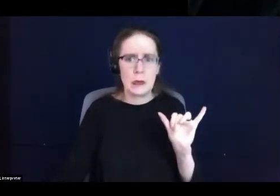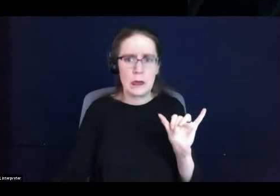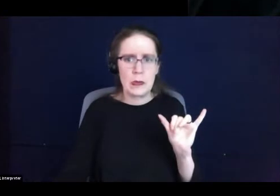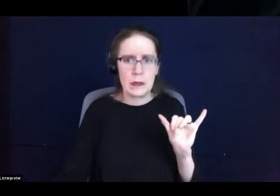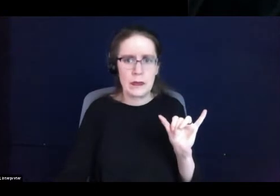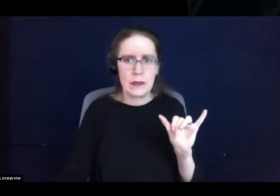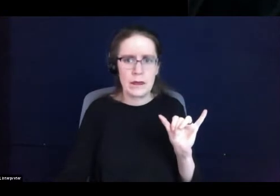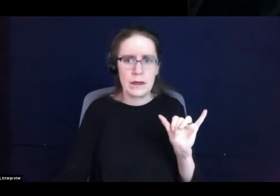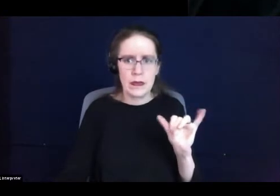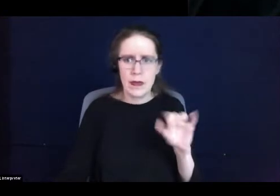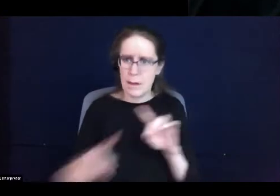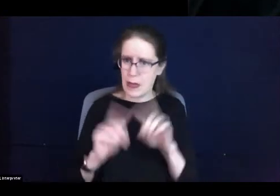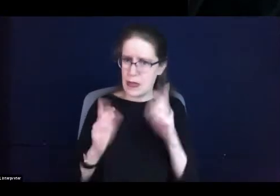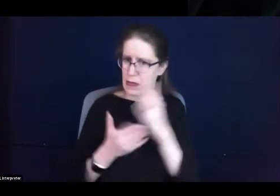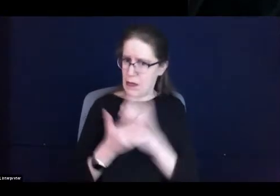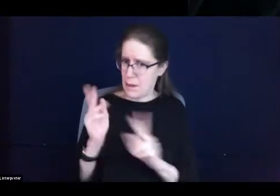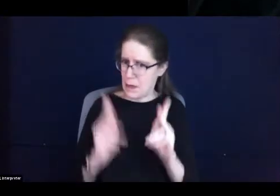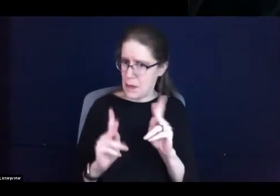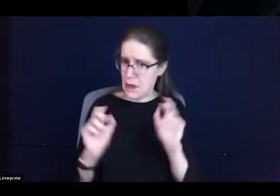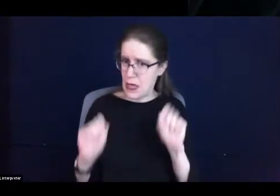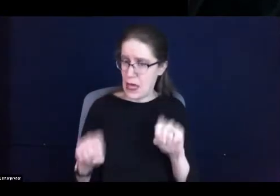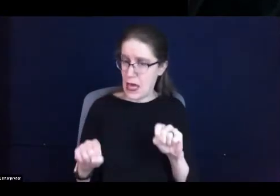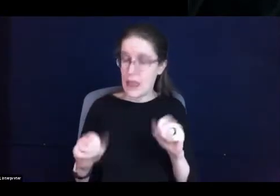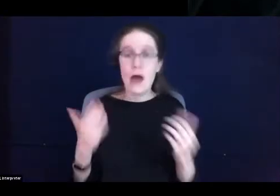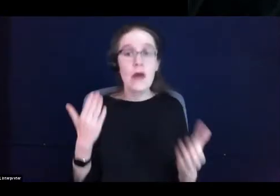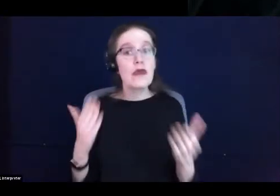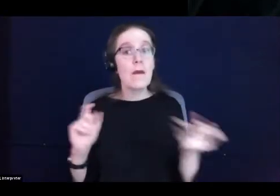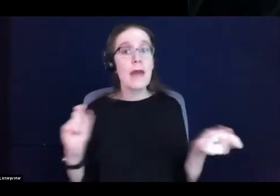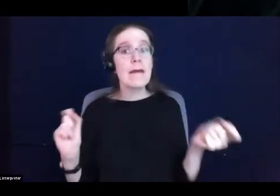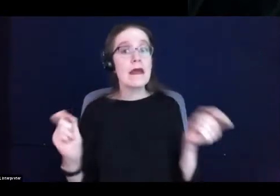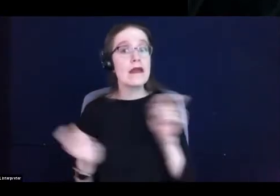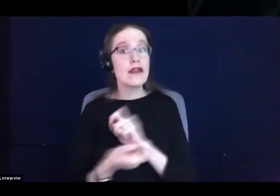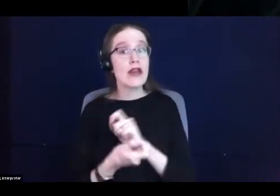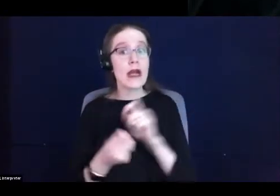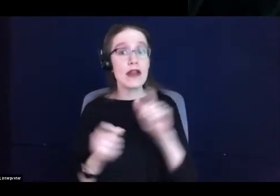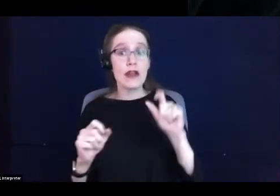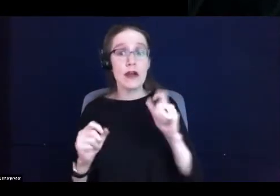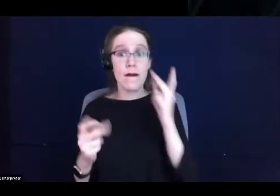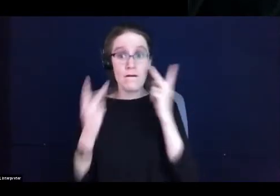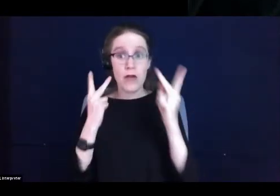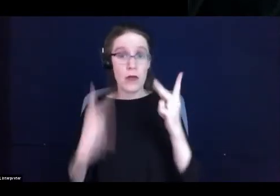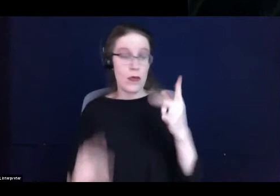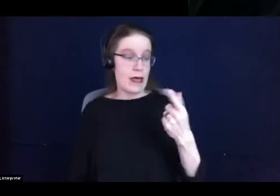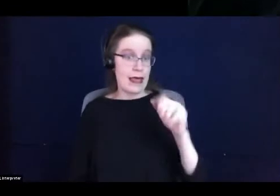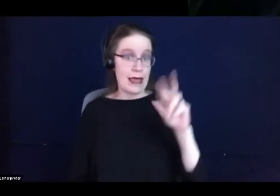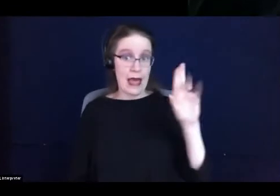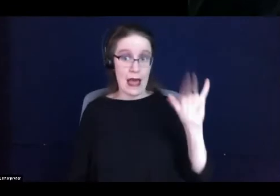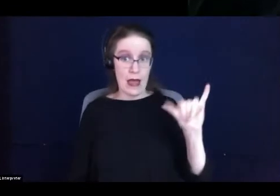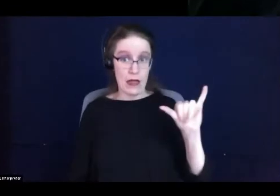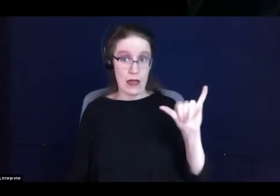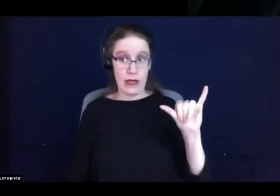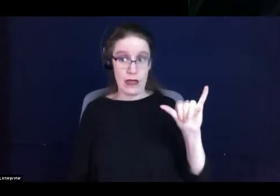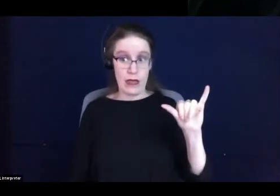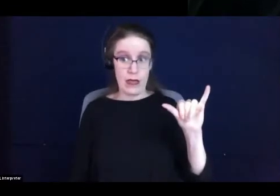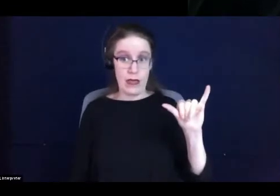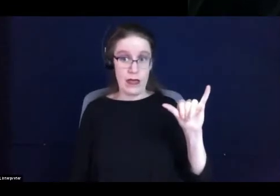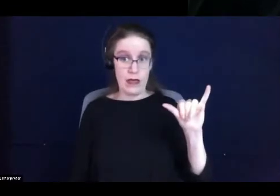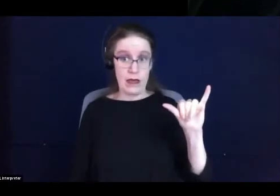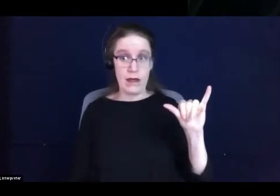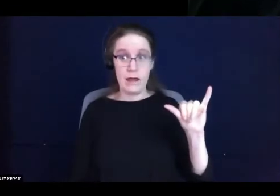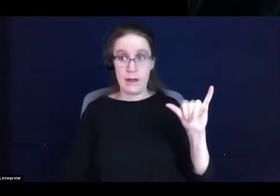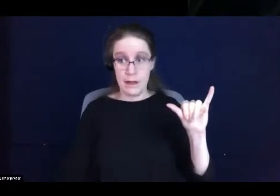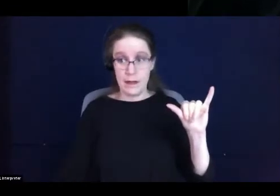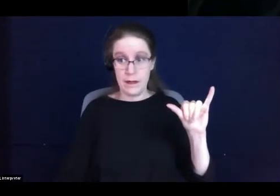some folks are. So maybe change your gallery view and that might be able to help.